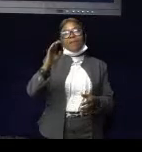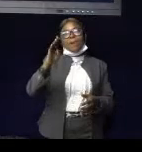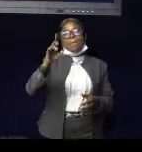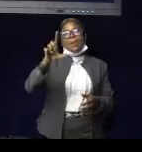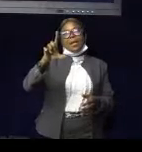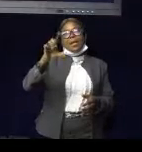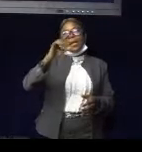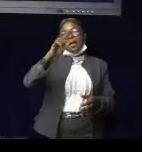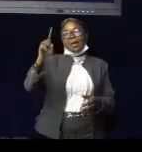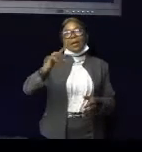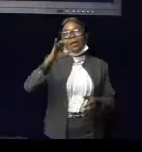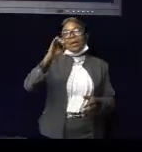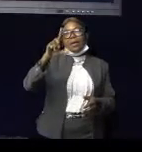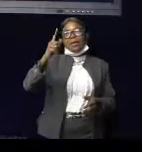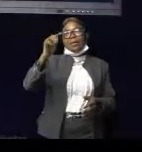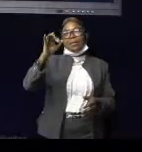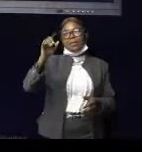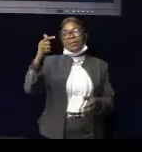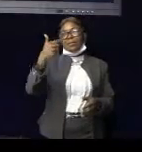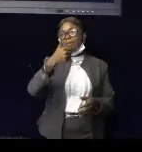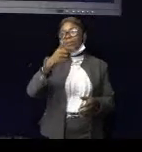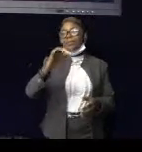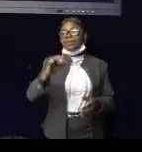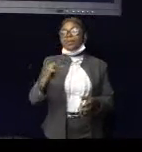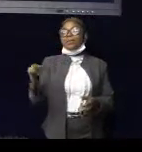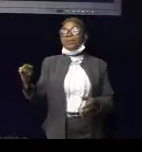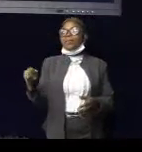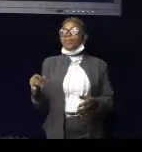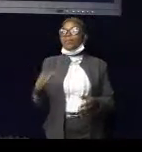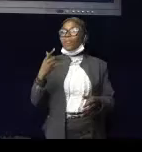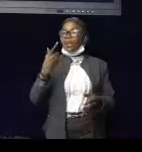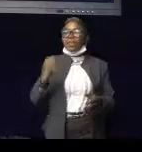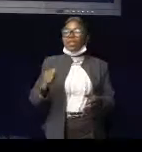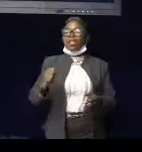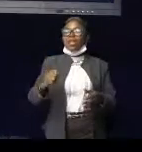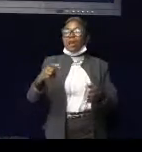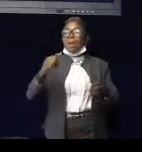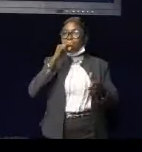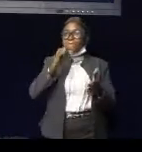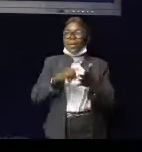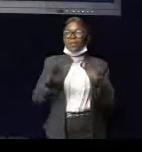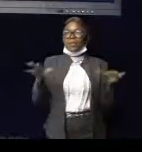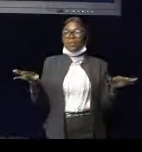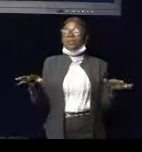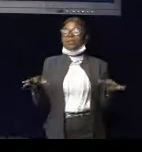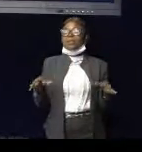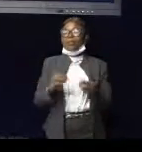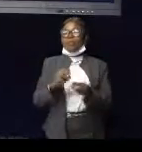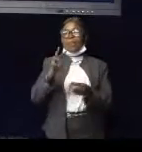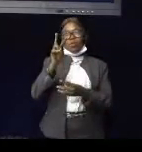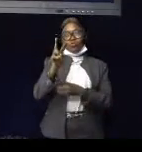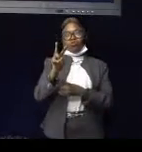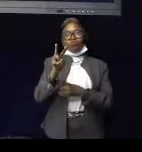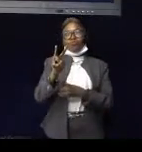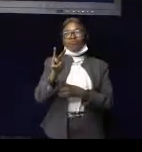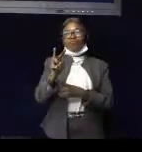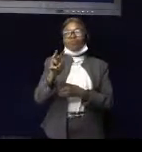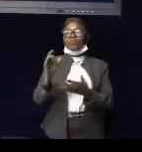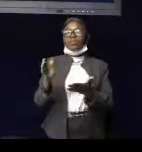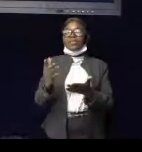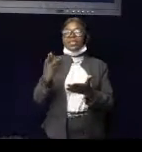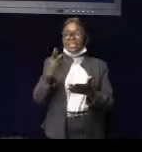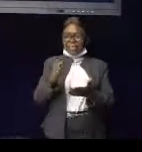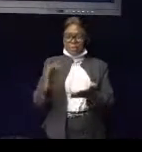as adjectives. So, look at the sentence. The bird is singing. Another one. The singing